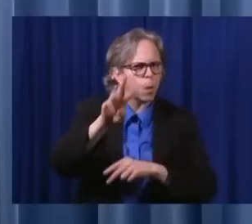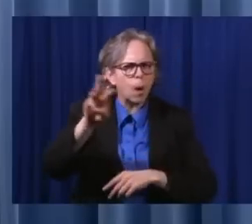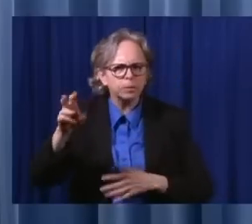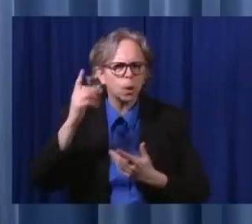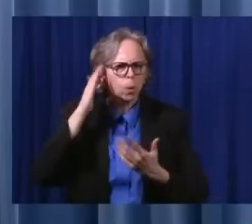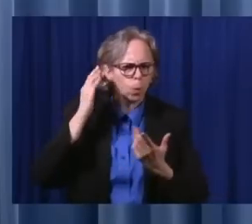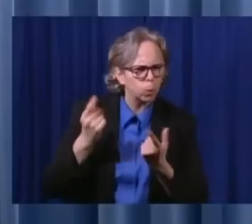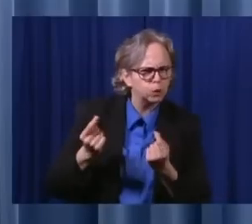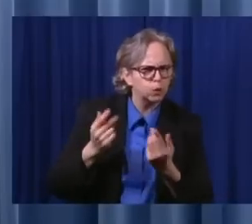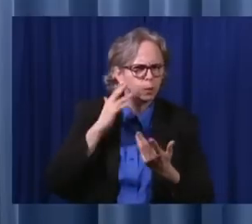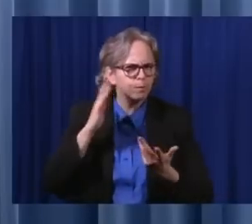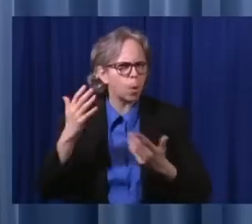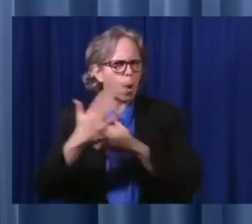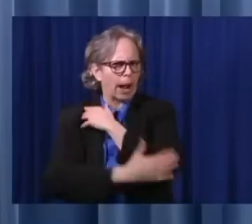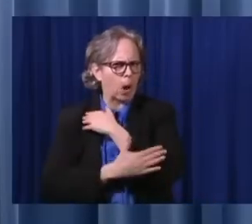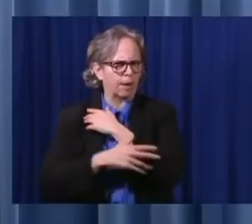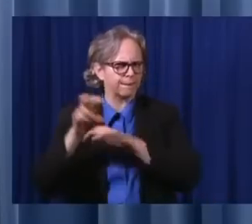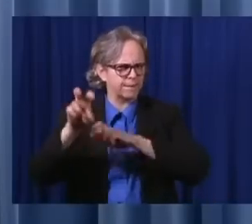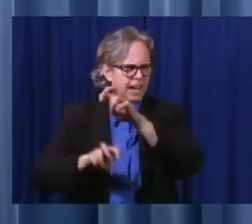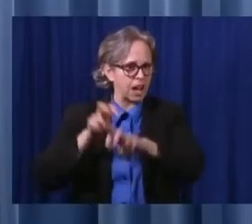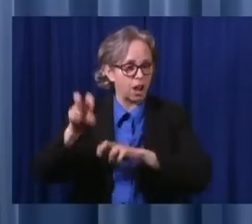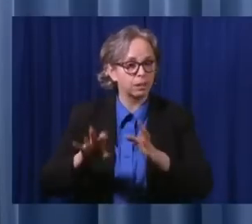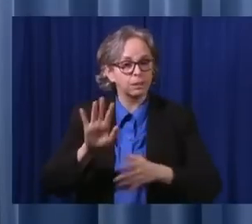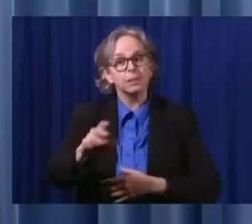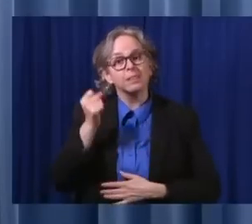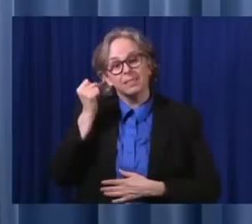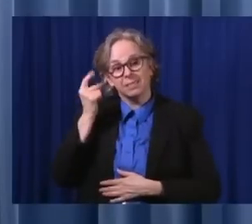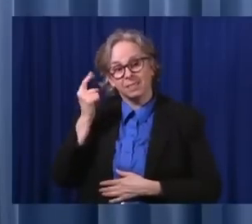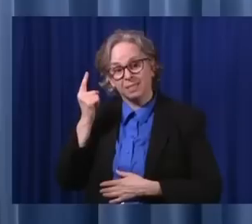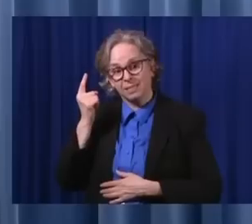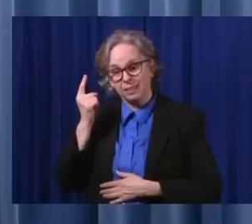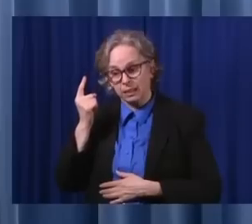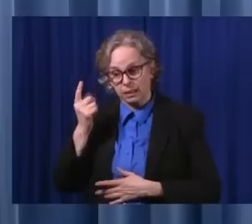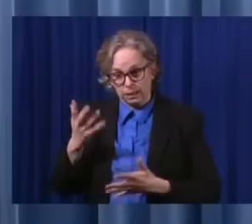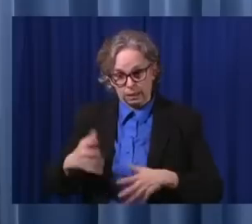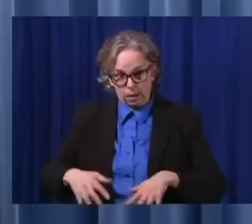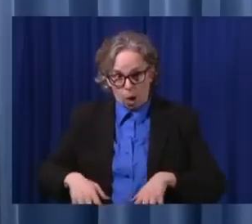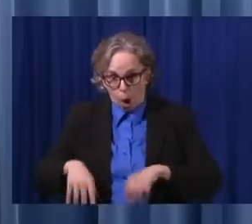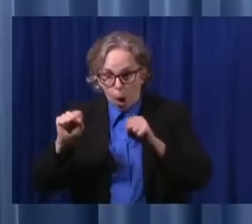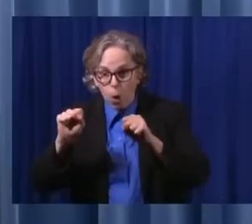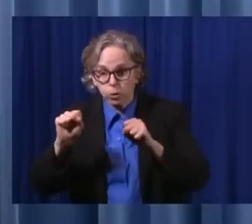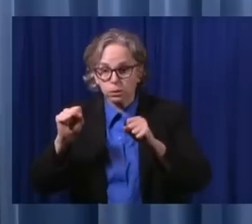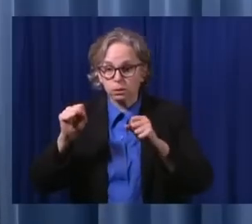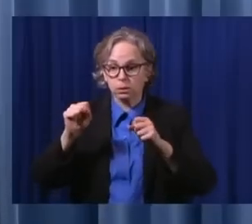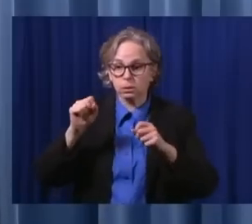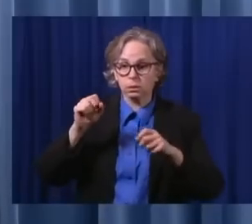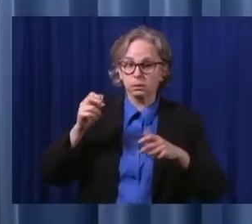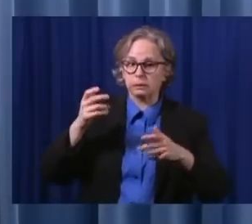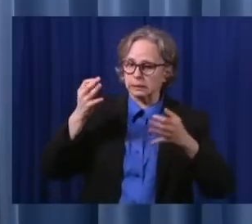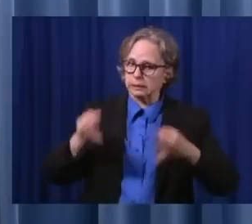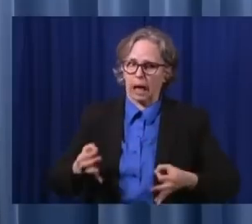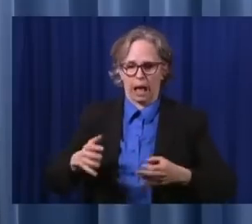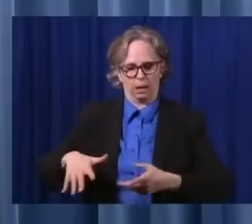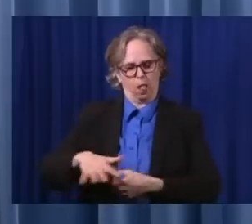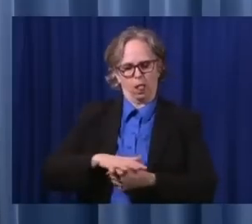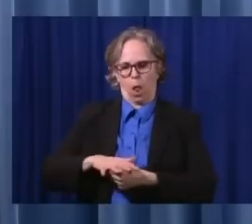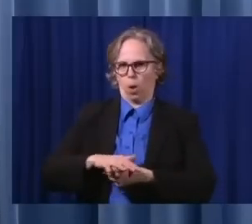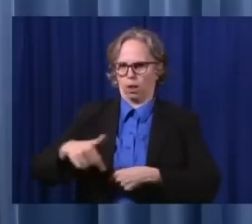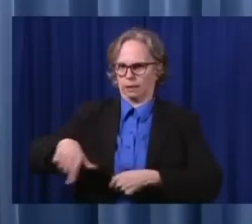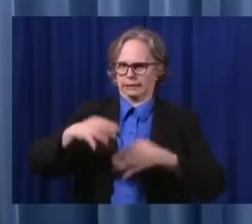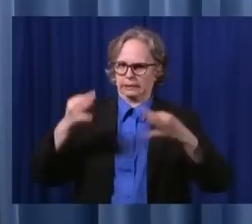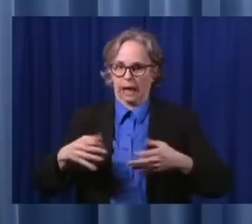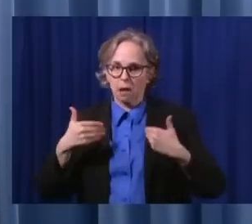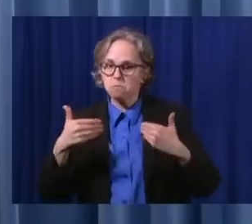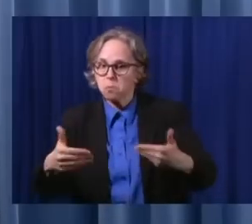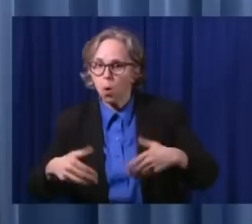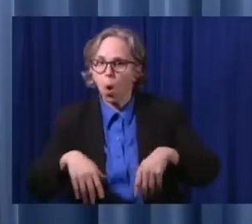independent fairs need to be made locally because each county and independent fair is unique and is different. And as I've said, Fran and I have been